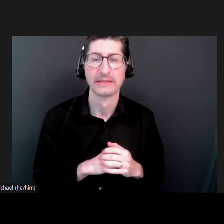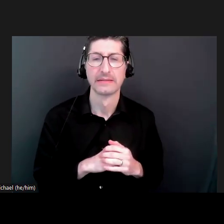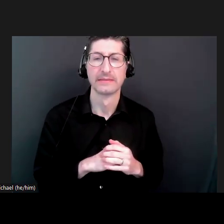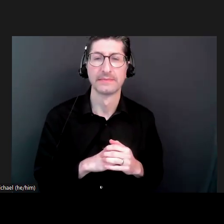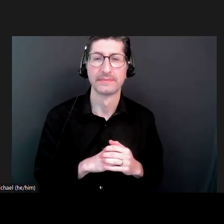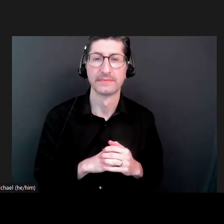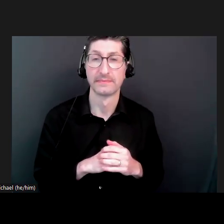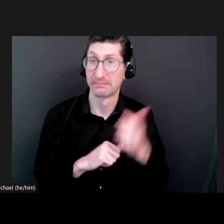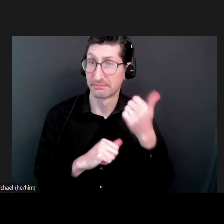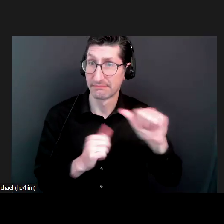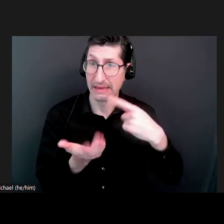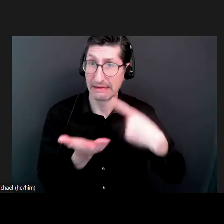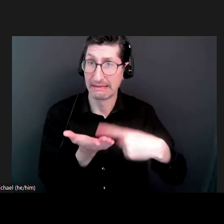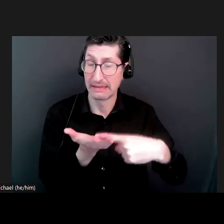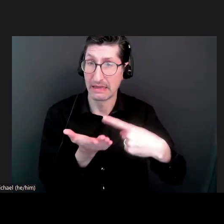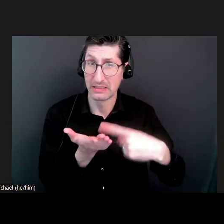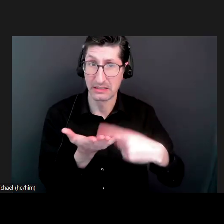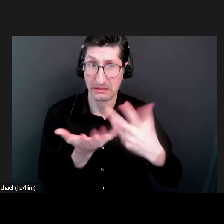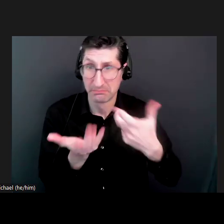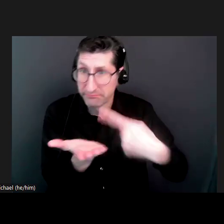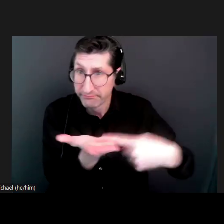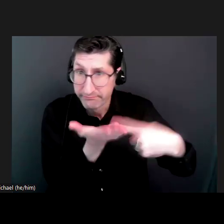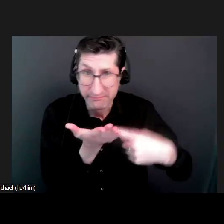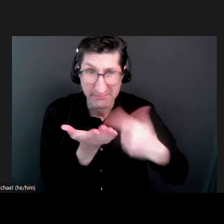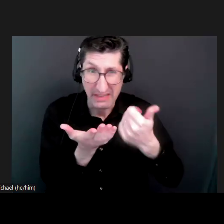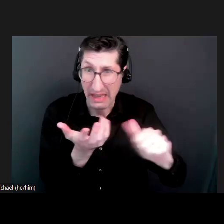there any discussion of the minutes?